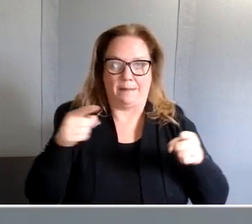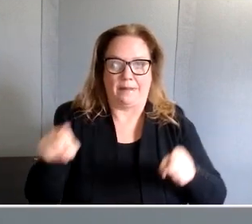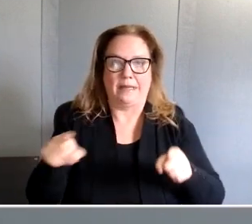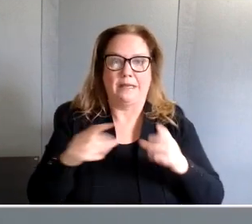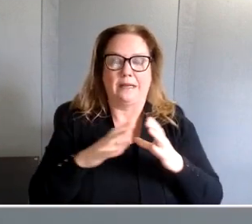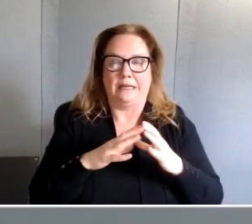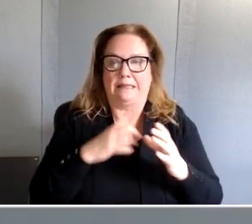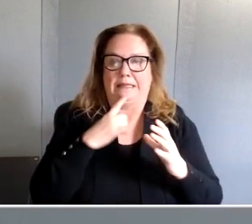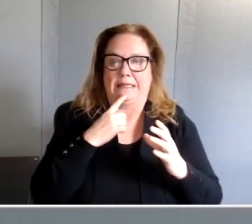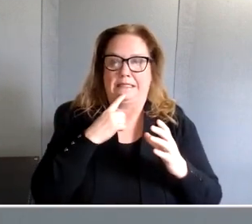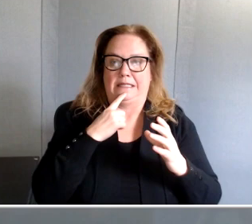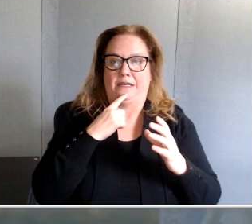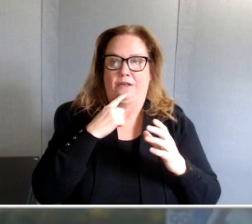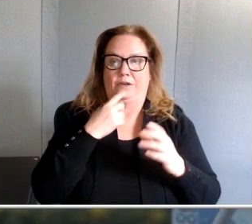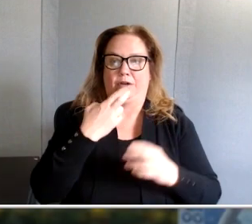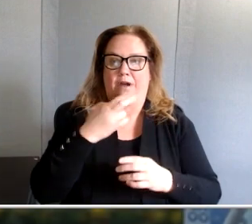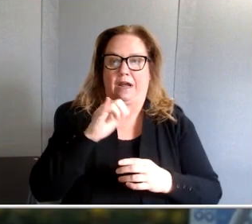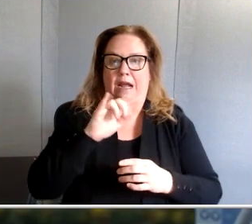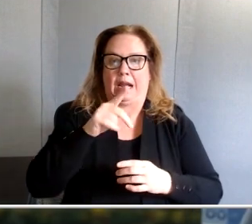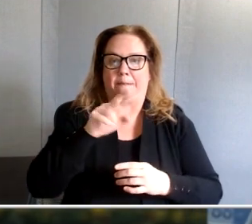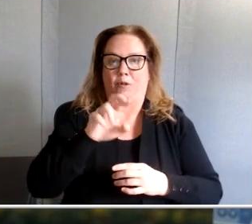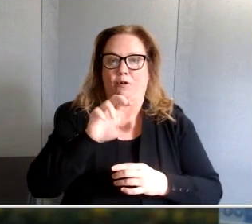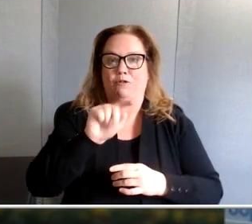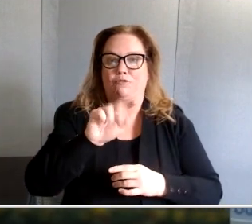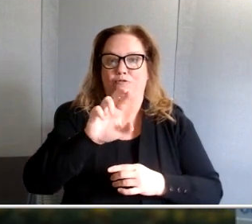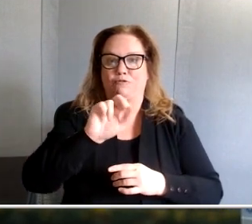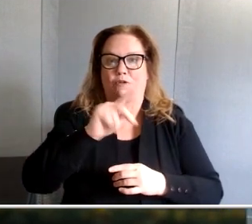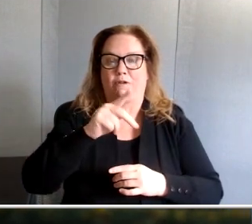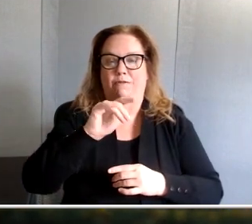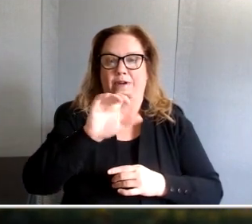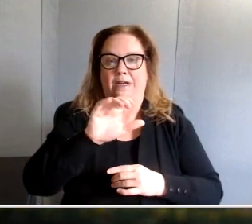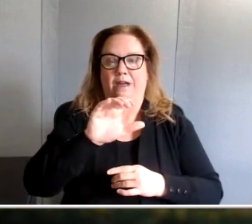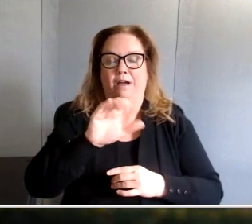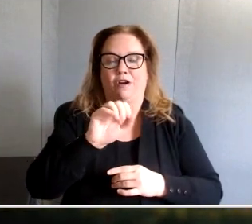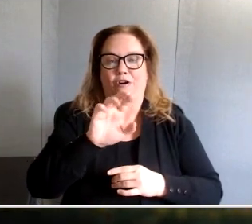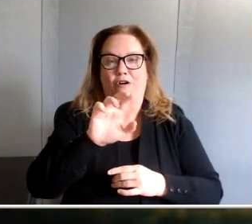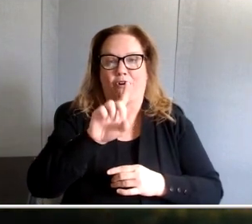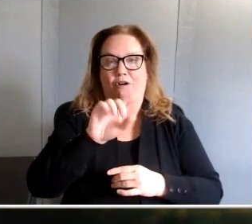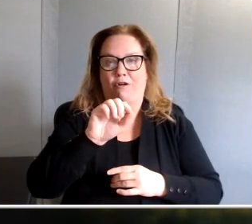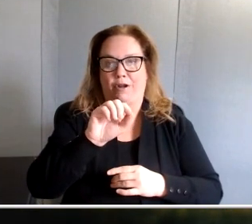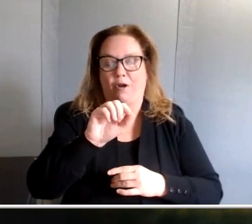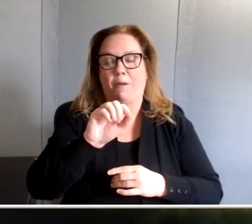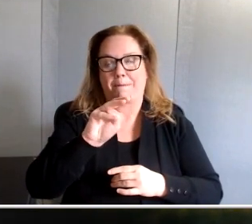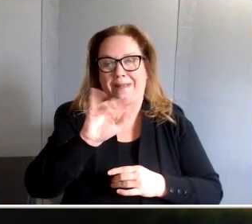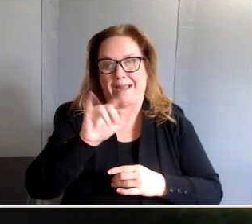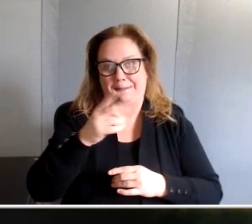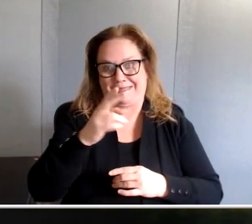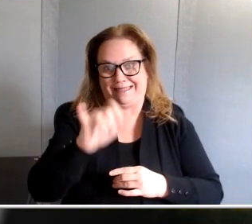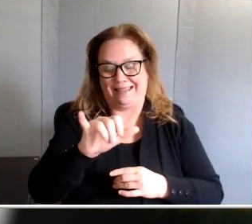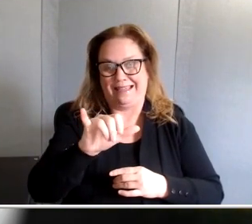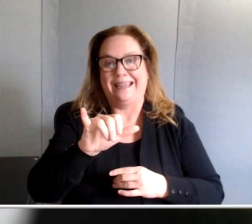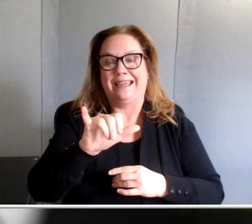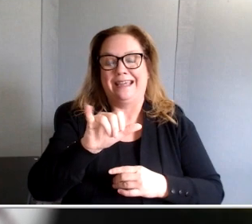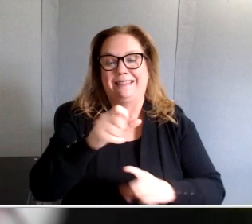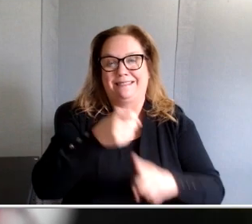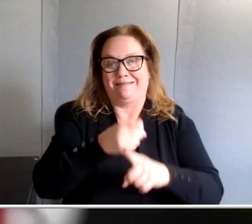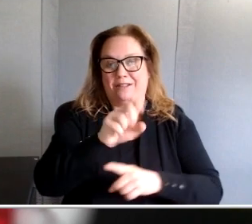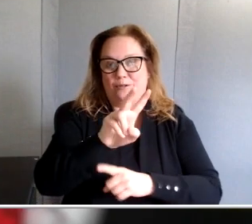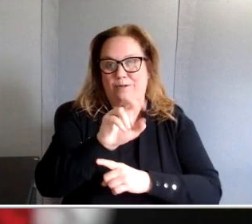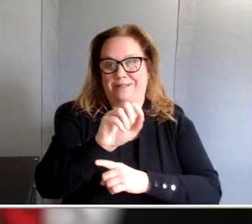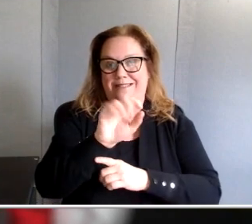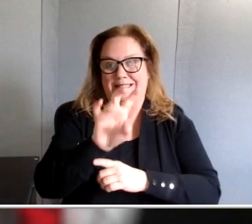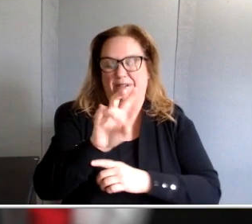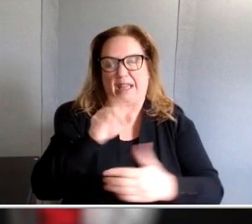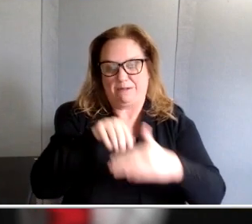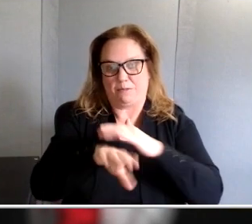said, you've got hypertrophic cardiomyopathy. It was something I was born with. It's a congenital defect. That was 2007. Doctors implanted